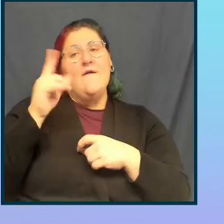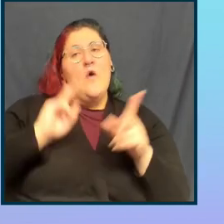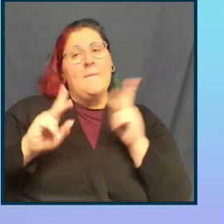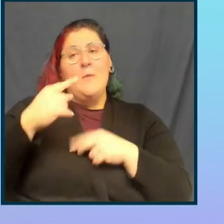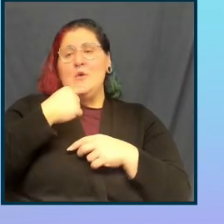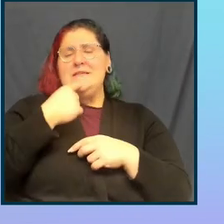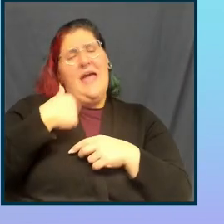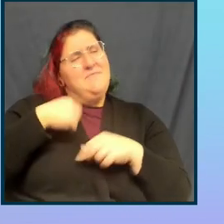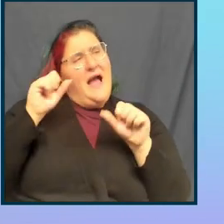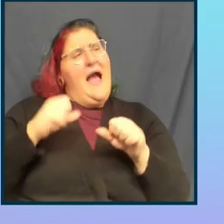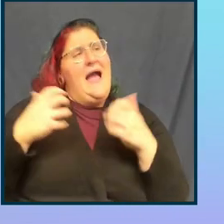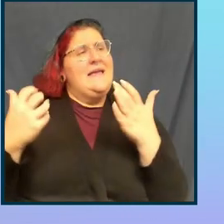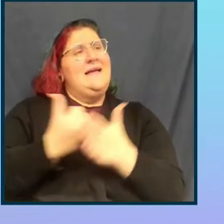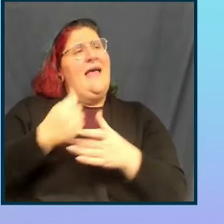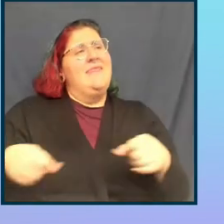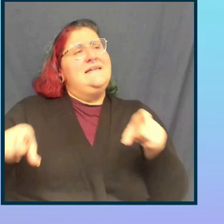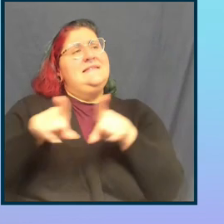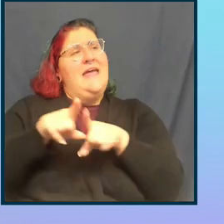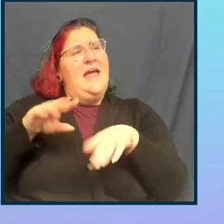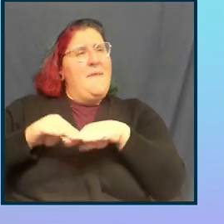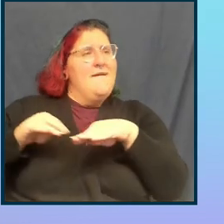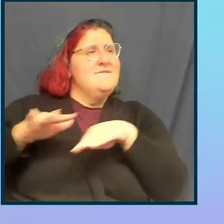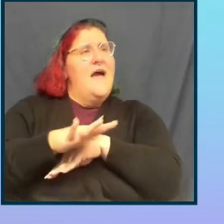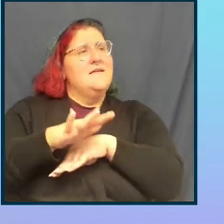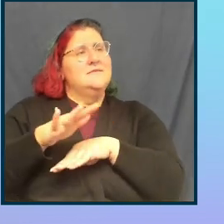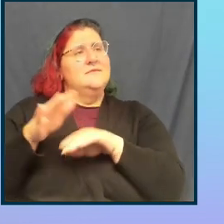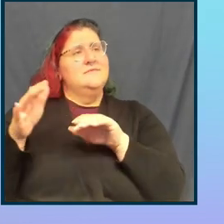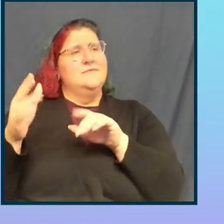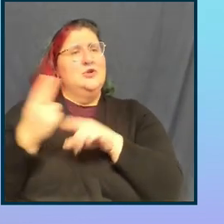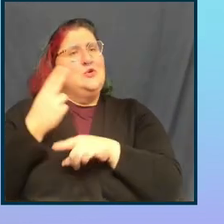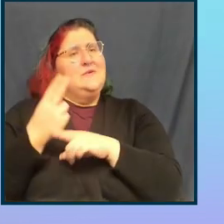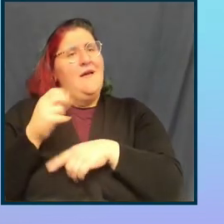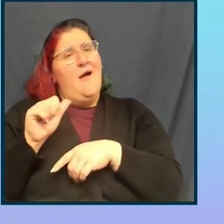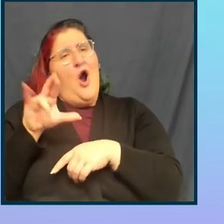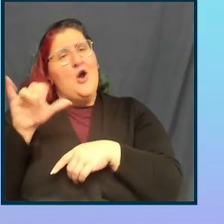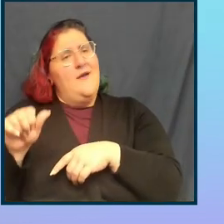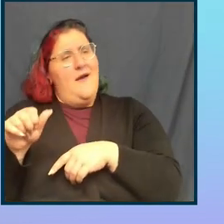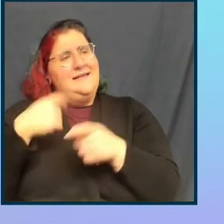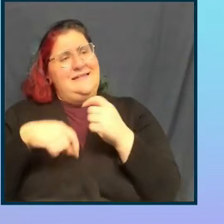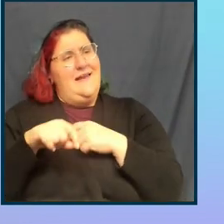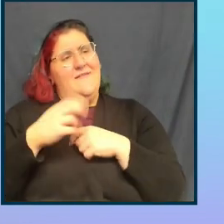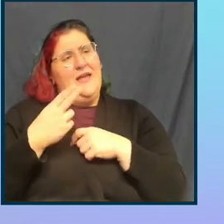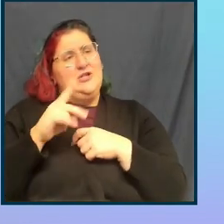get the same effect of semantic HTML with ARIA, what do you say to get them to buy into using semantic HTML?